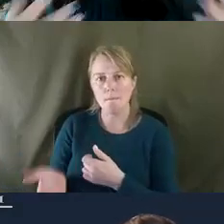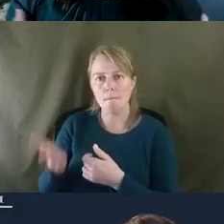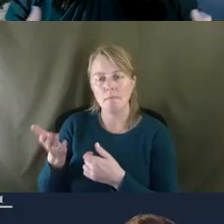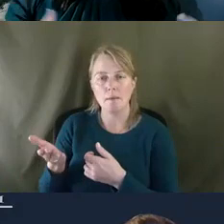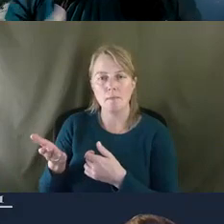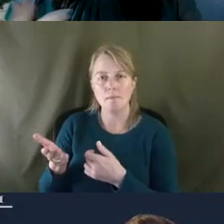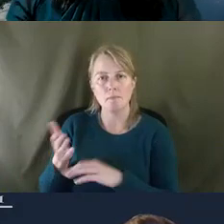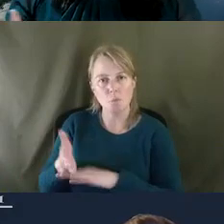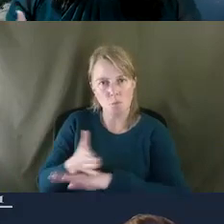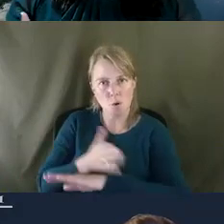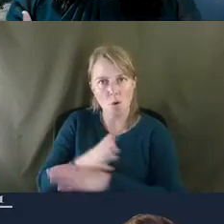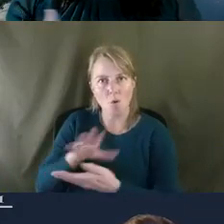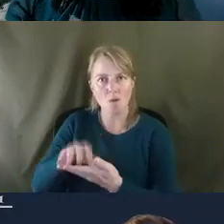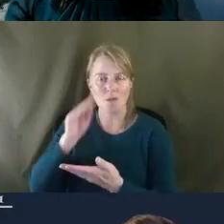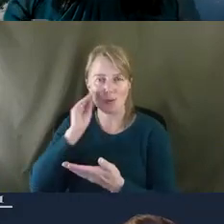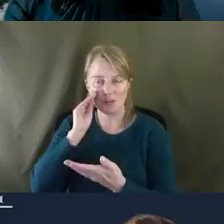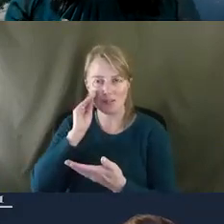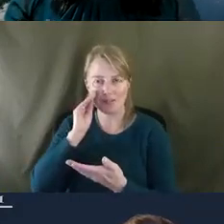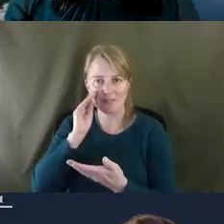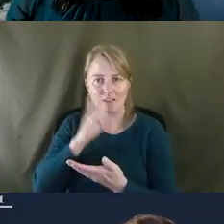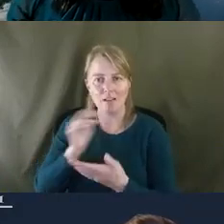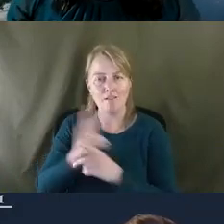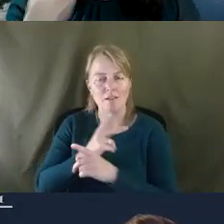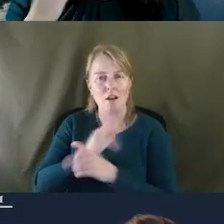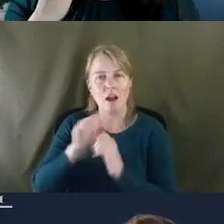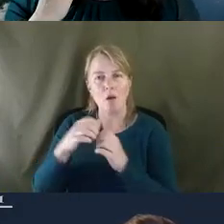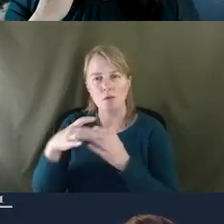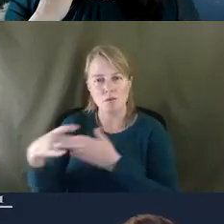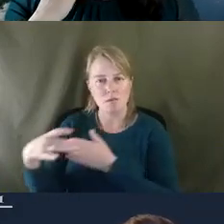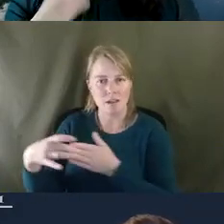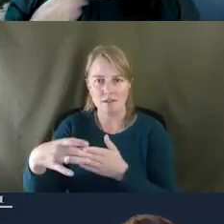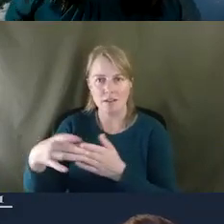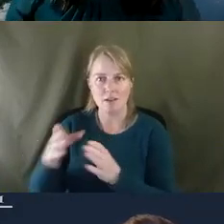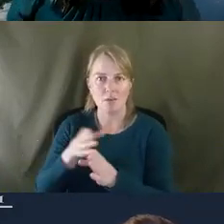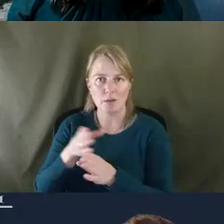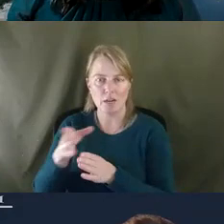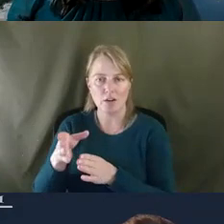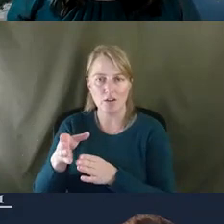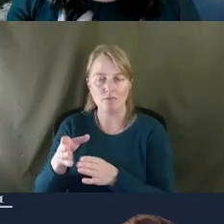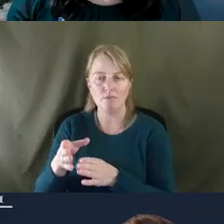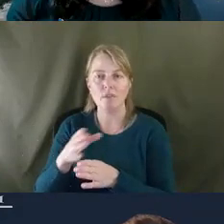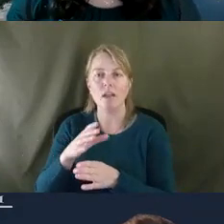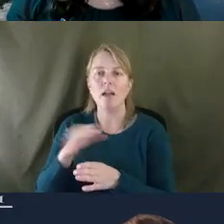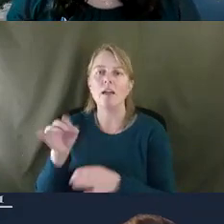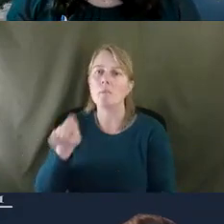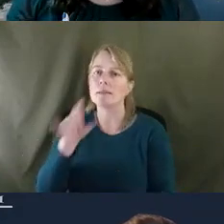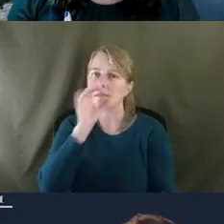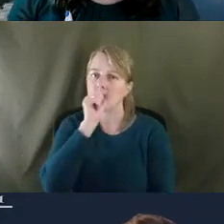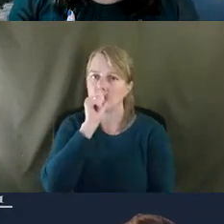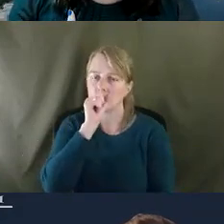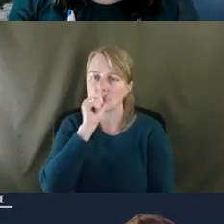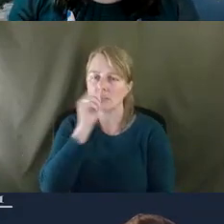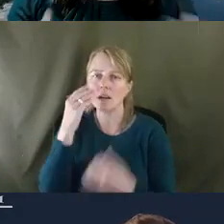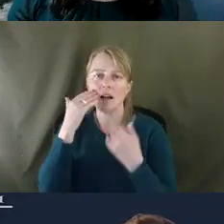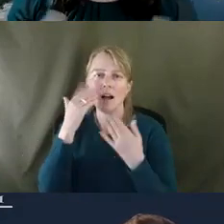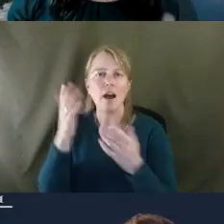them grow and learn and figure out how to navigate their career. It needs to be confidential. I don't even know the ins and